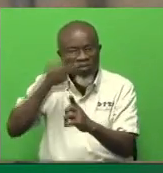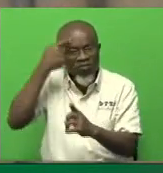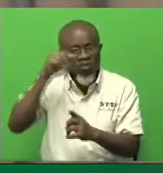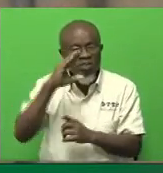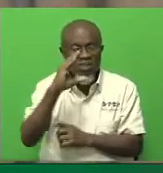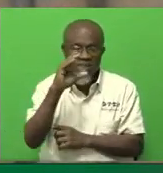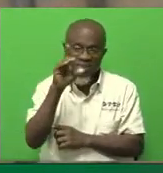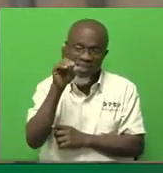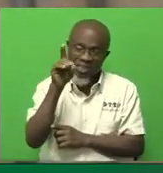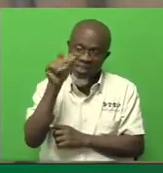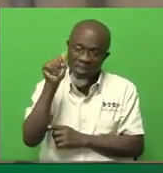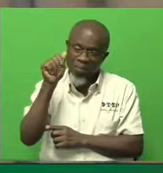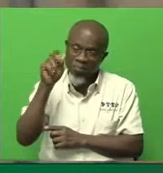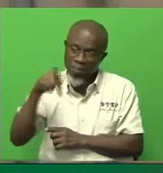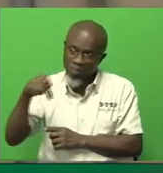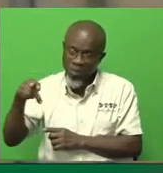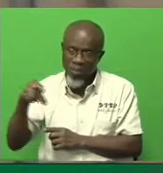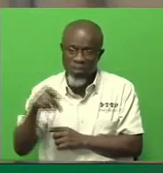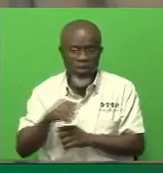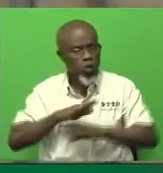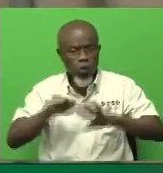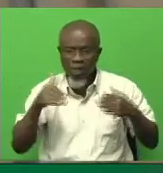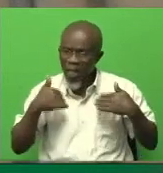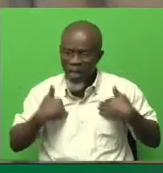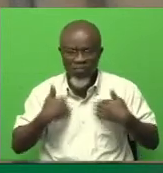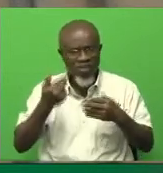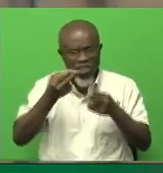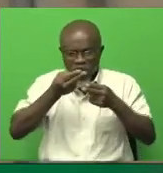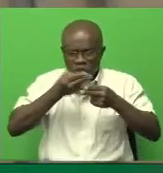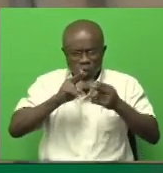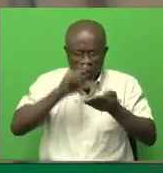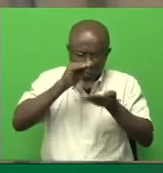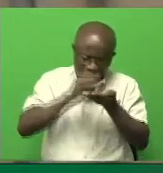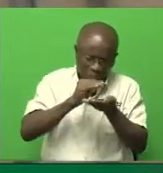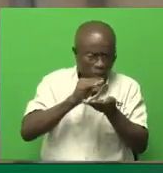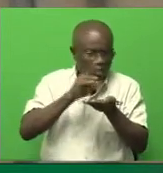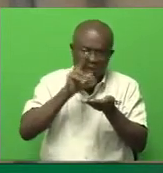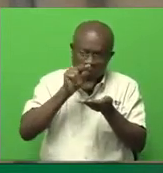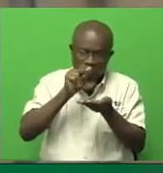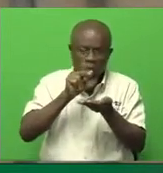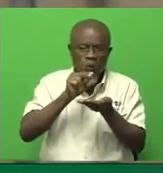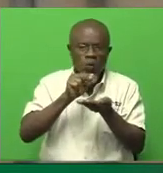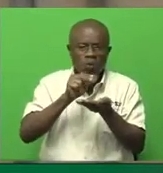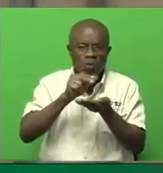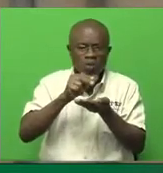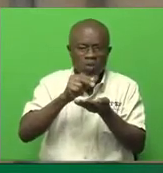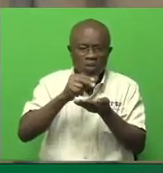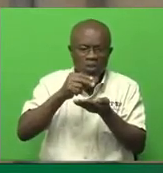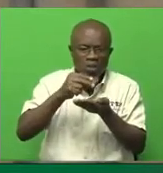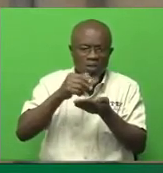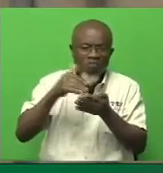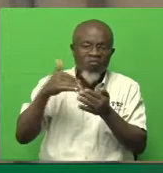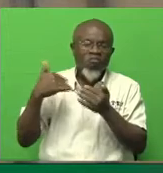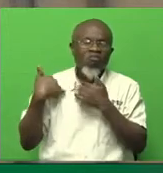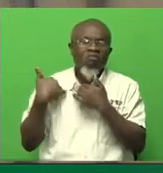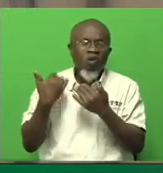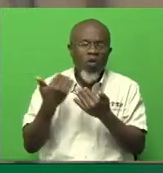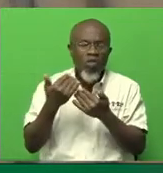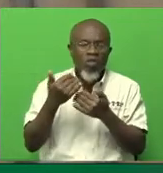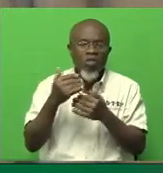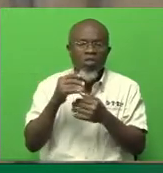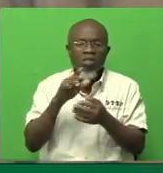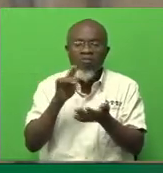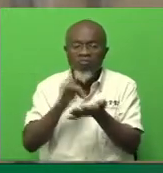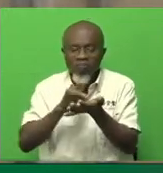there's no shortage of medication the fault lies are the level of the pharmacies who don't